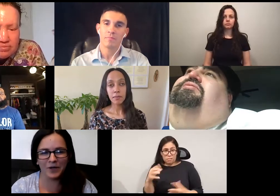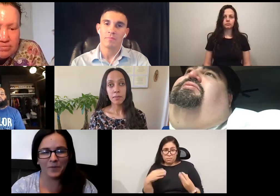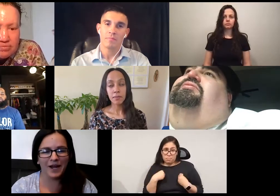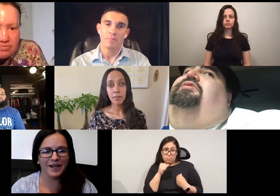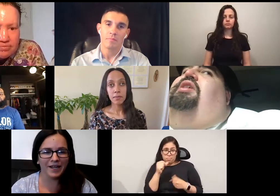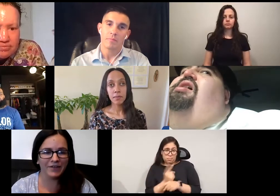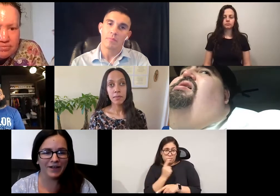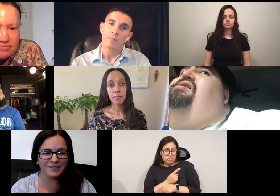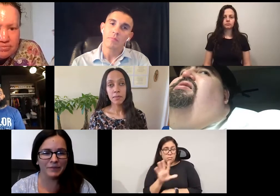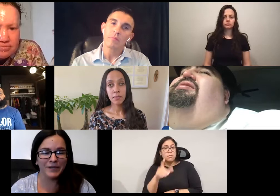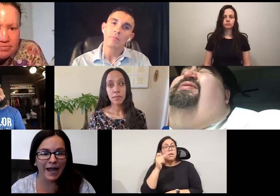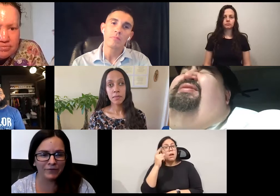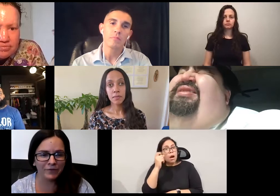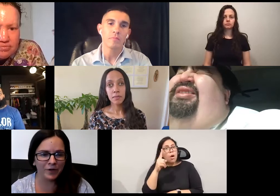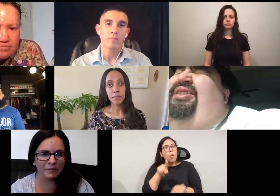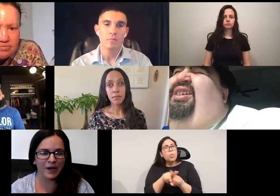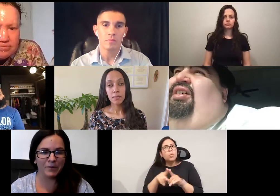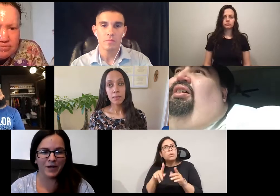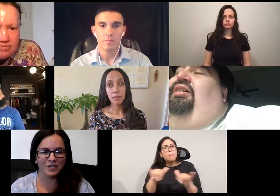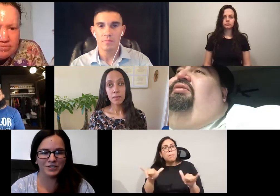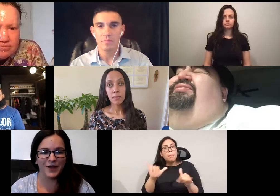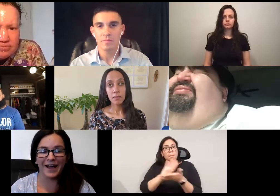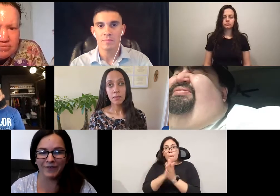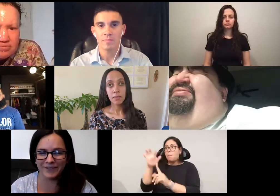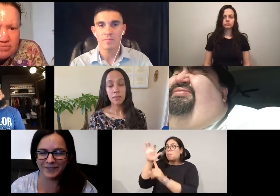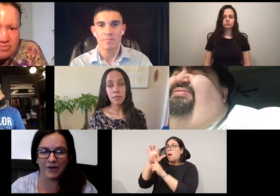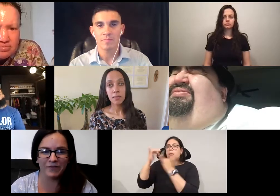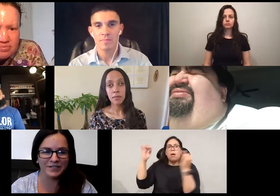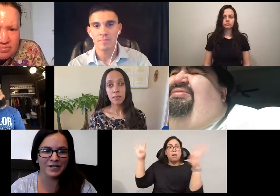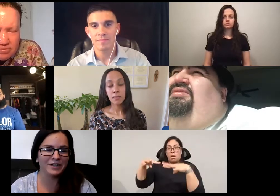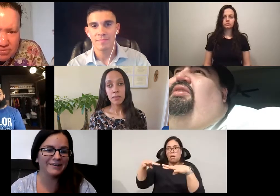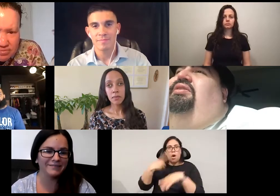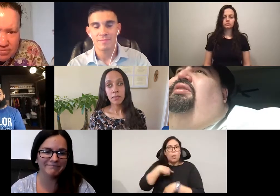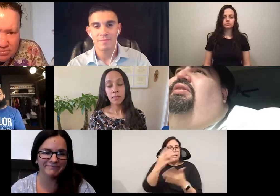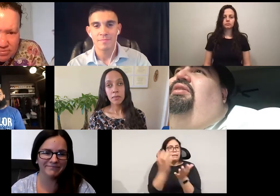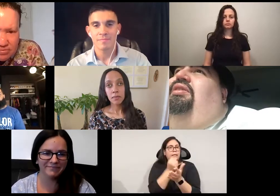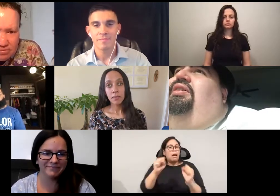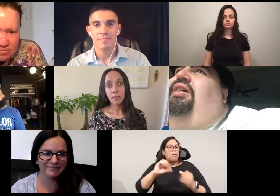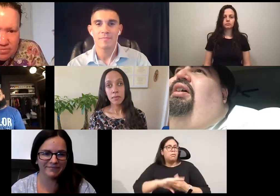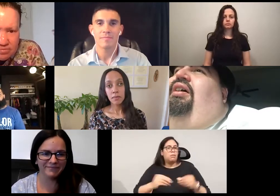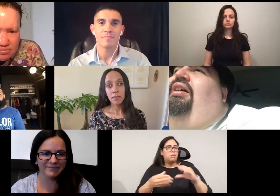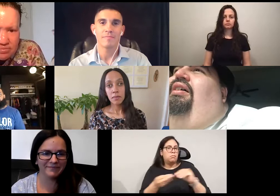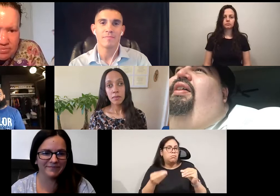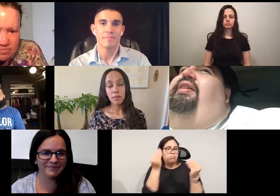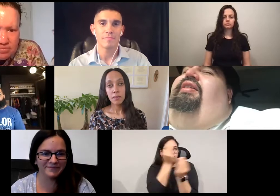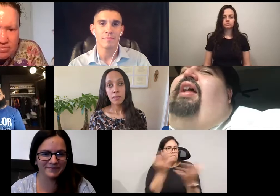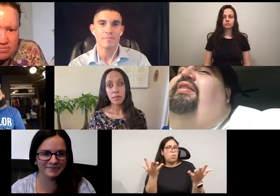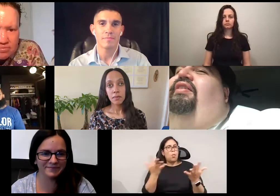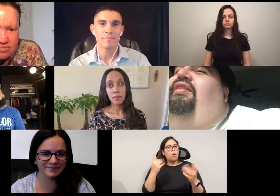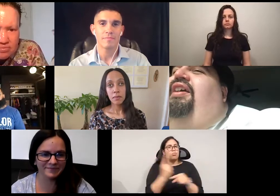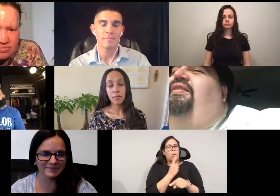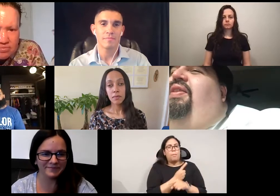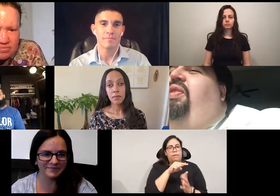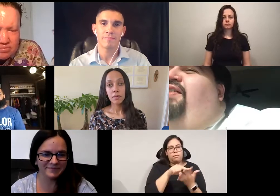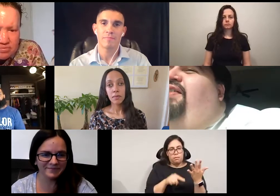also in a way giving us the platform by which to have this conversation? This is